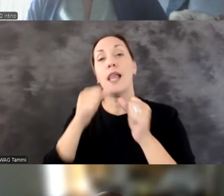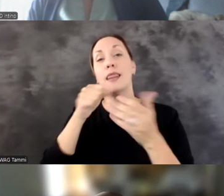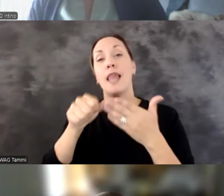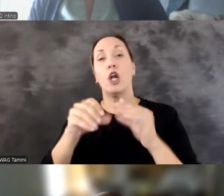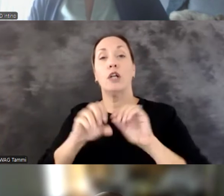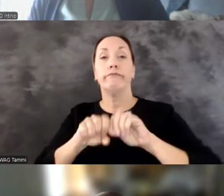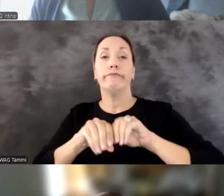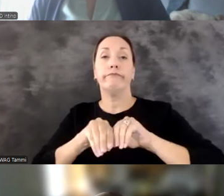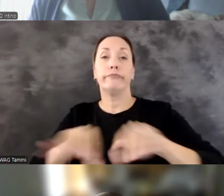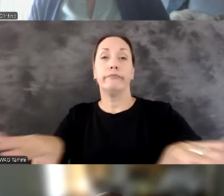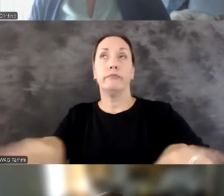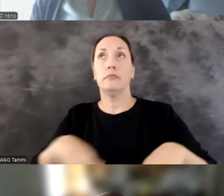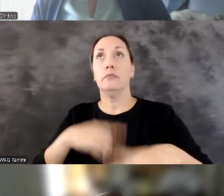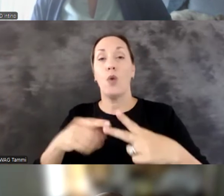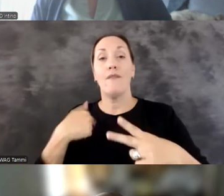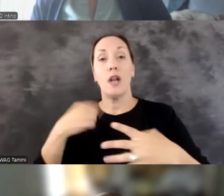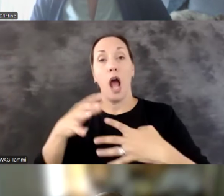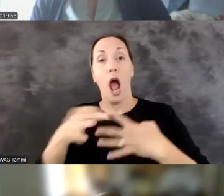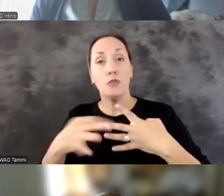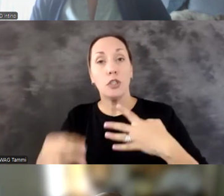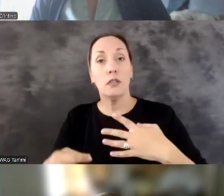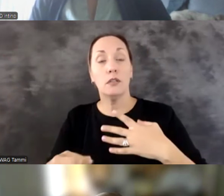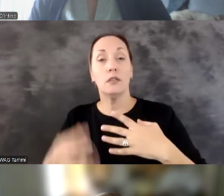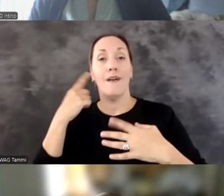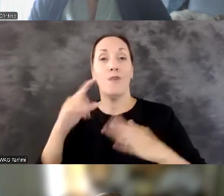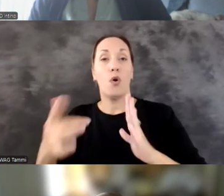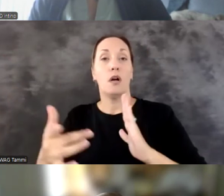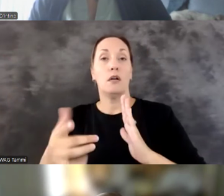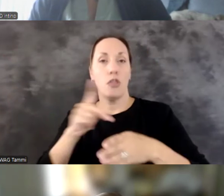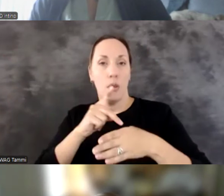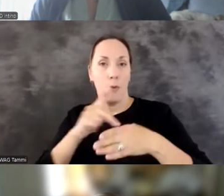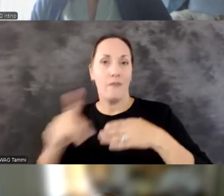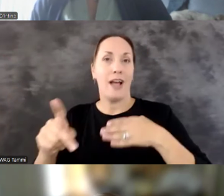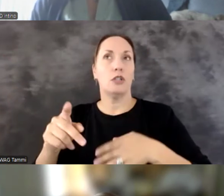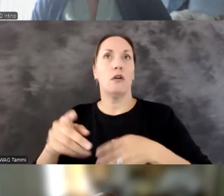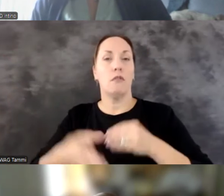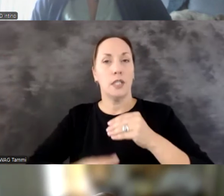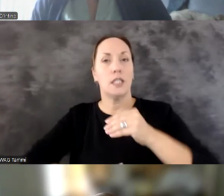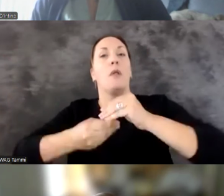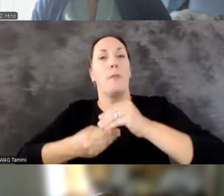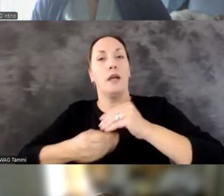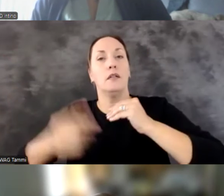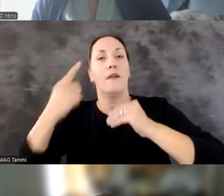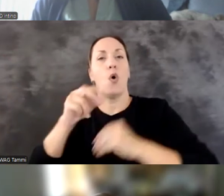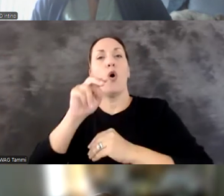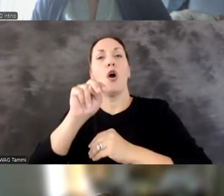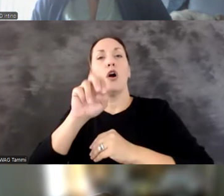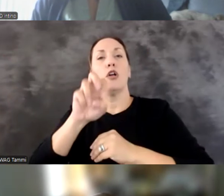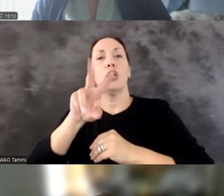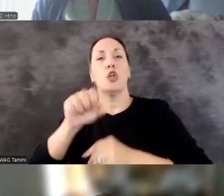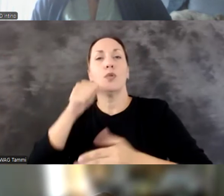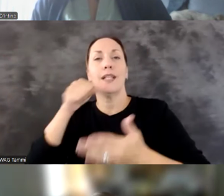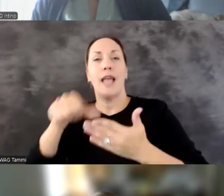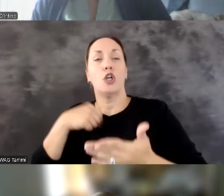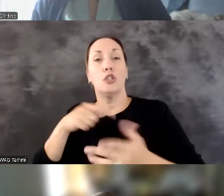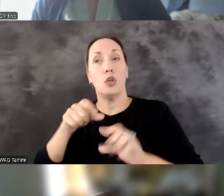a option to get the the professional supplement for the newsletter. So you can go to our website